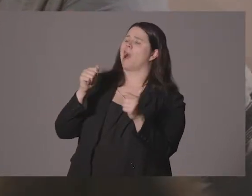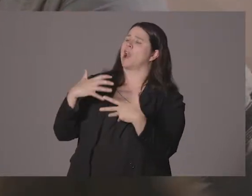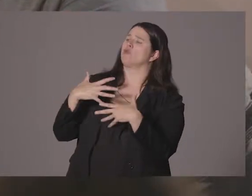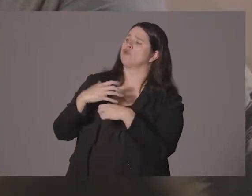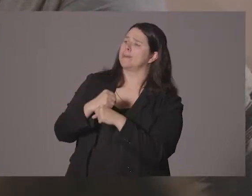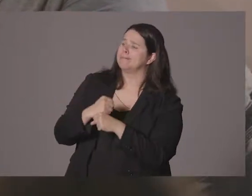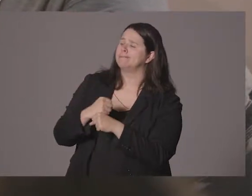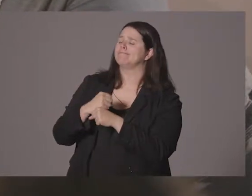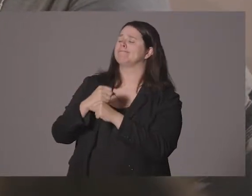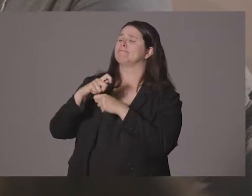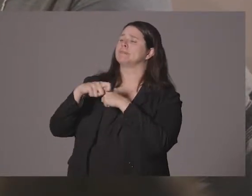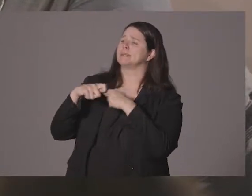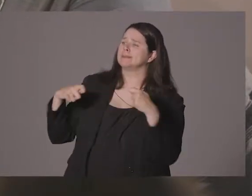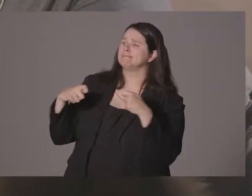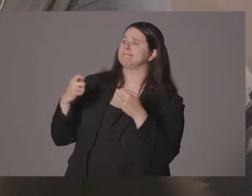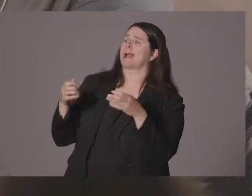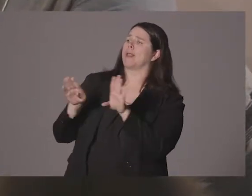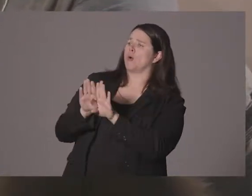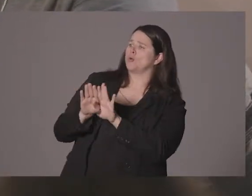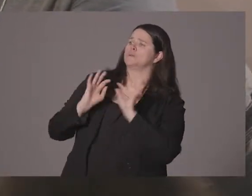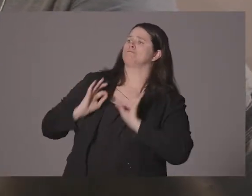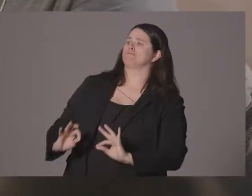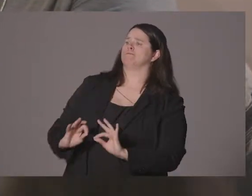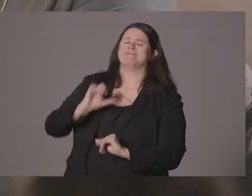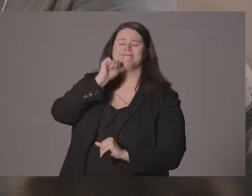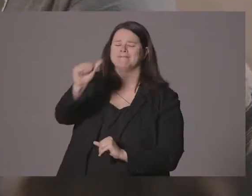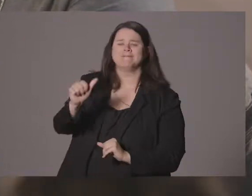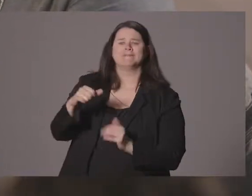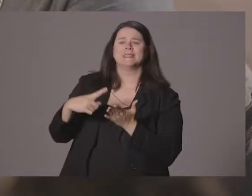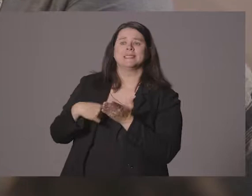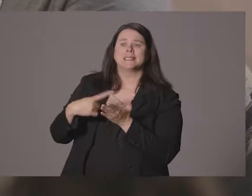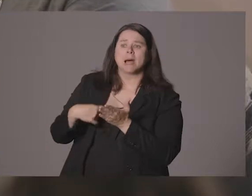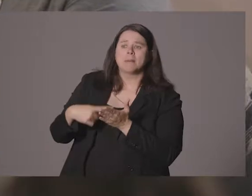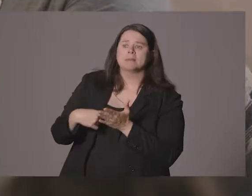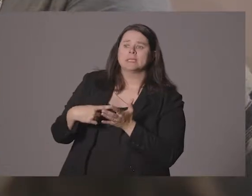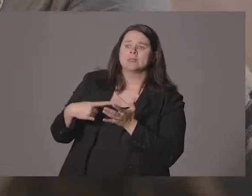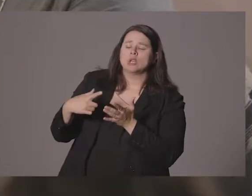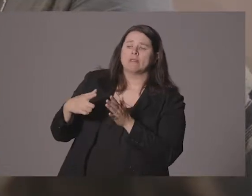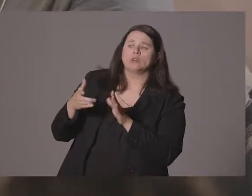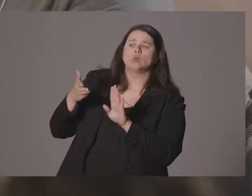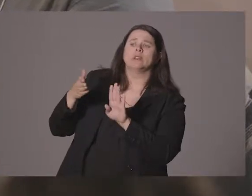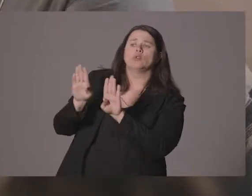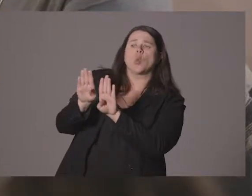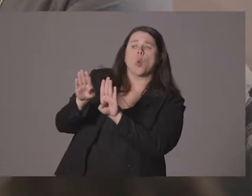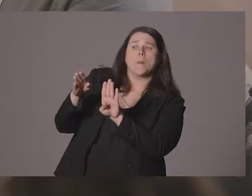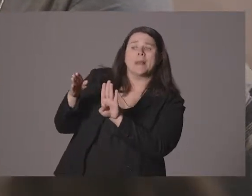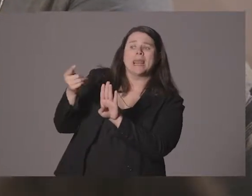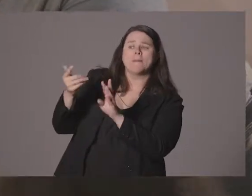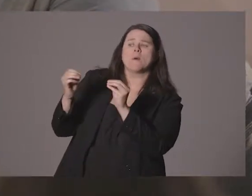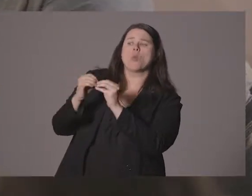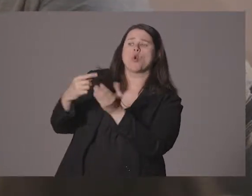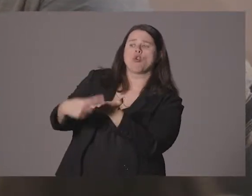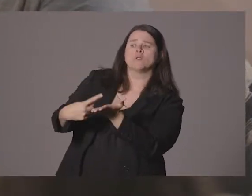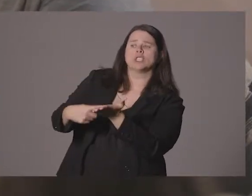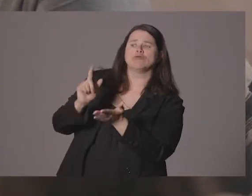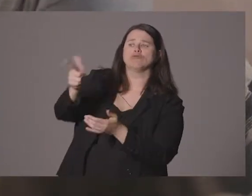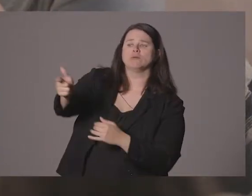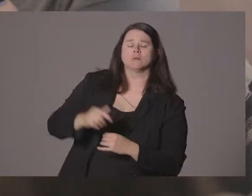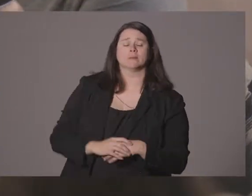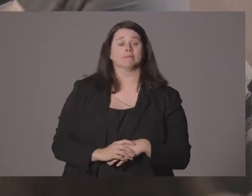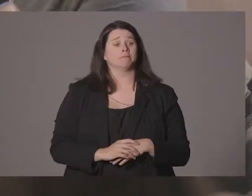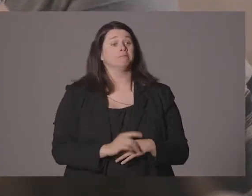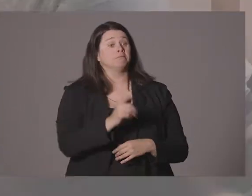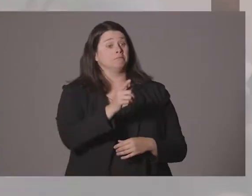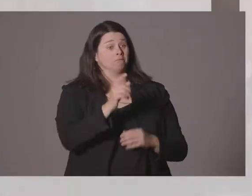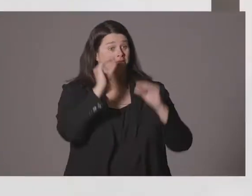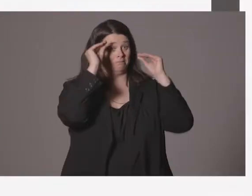be figured out or cleaned up every time. Sometimes you're going to have to kind of leave the window or door open for